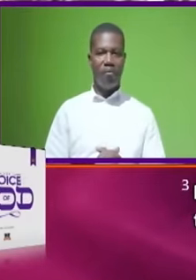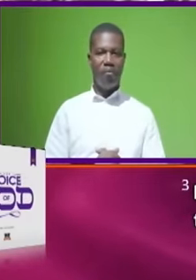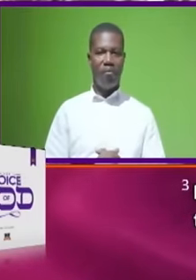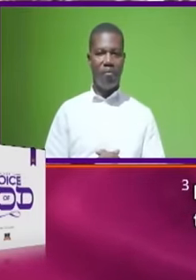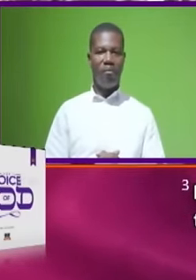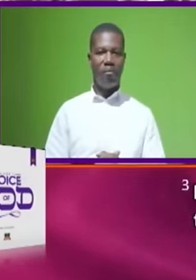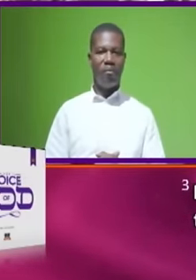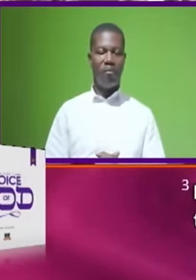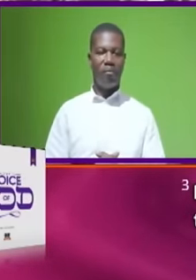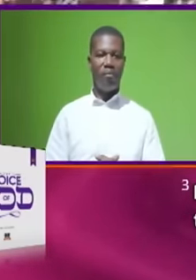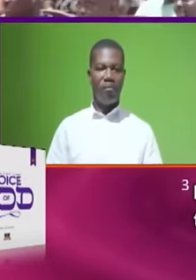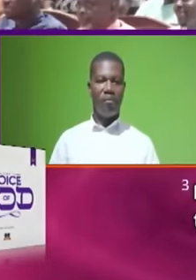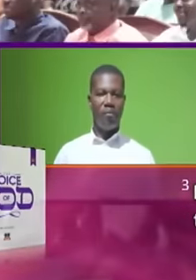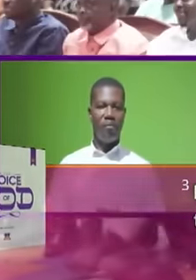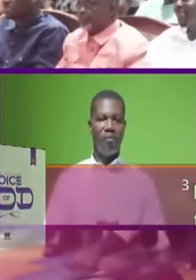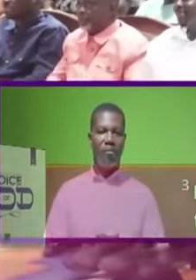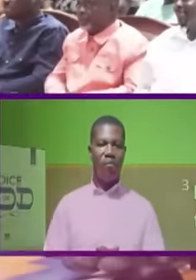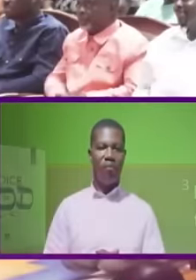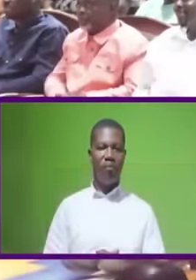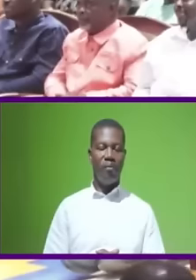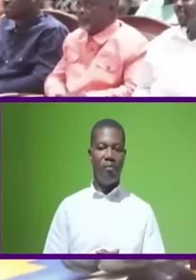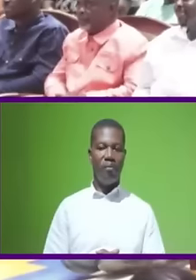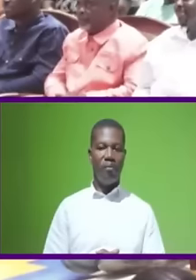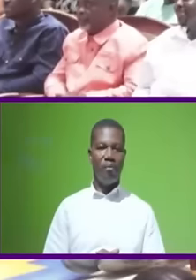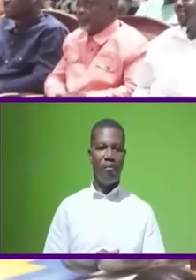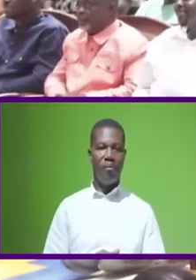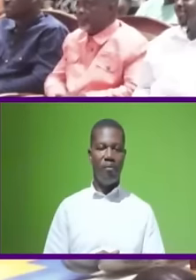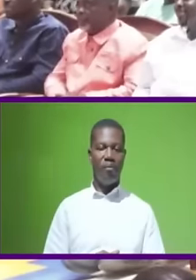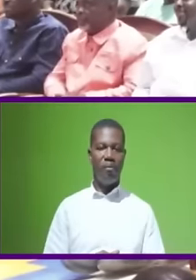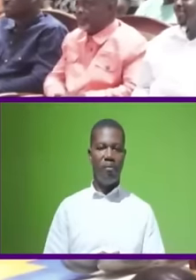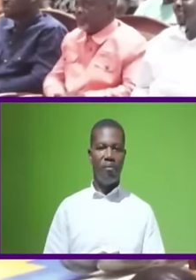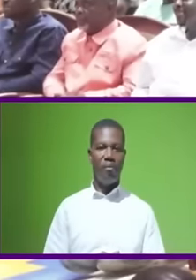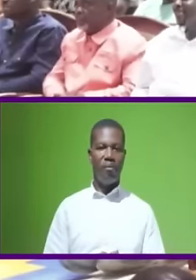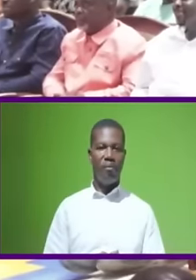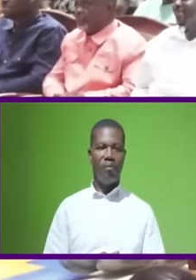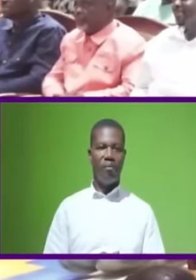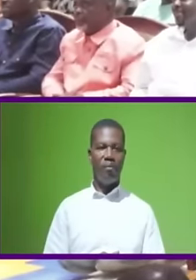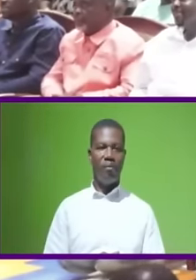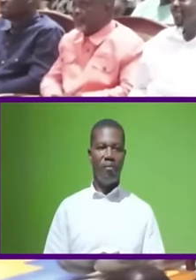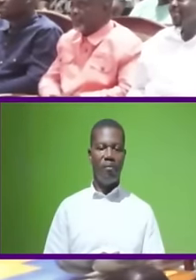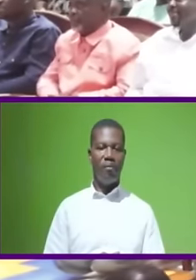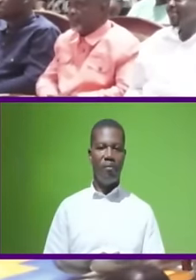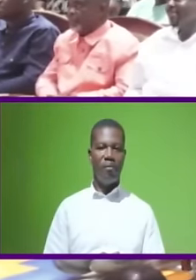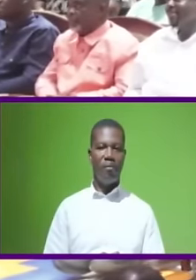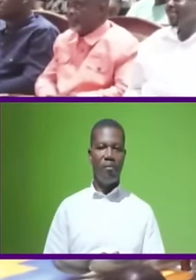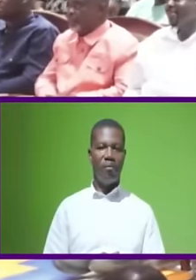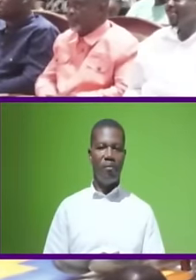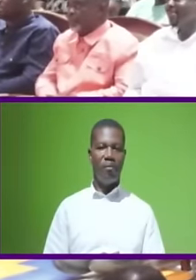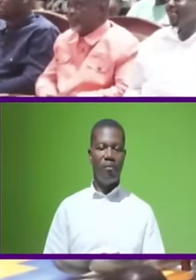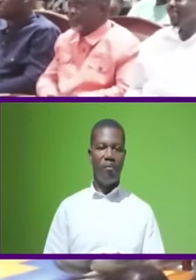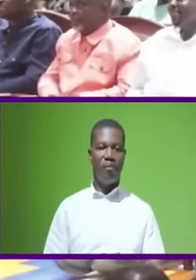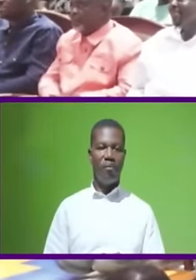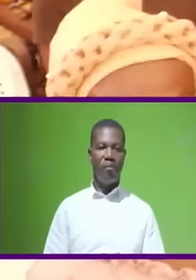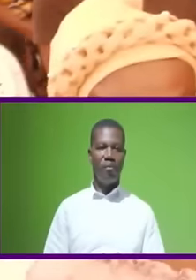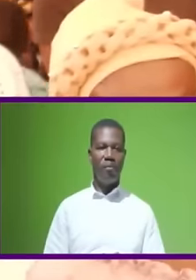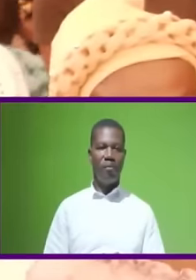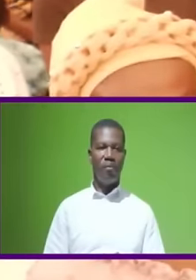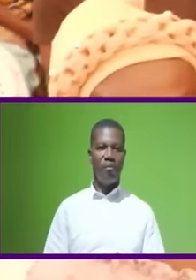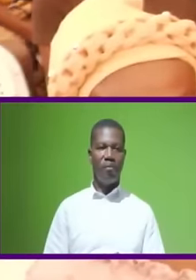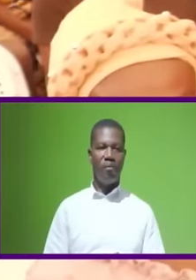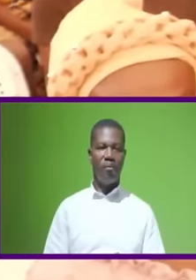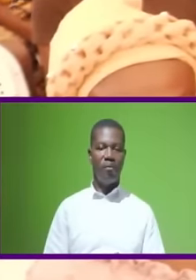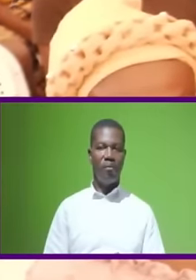stand in the flesh to do that. But then I want to ask you, can any man stand in the flesh and do all the things that I